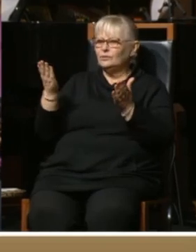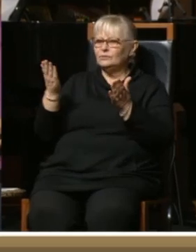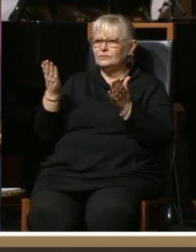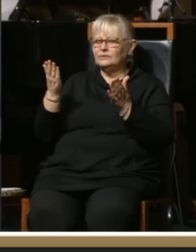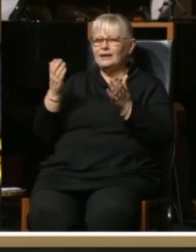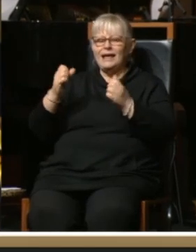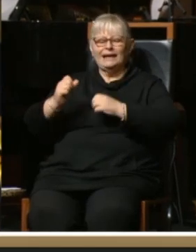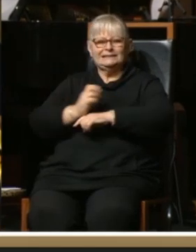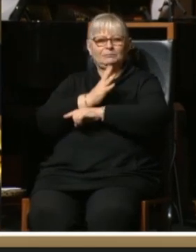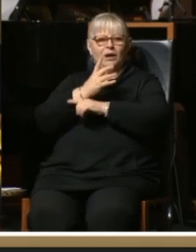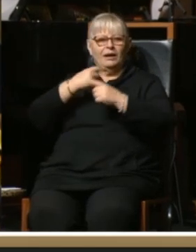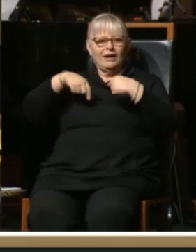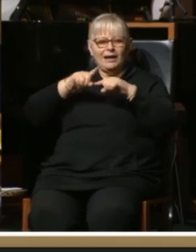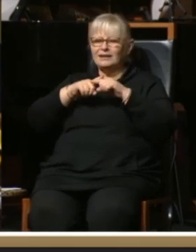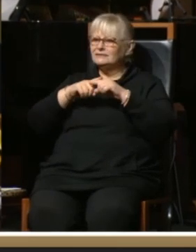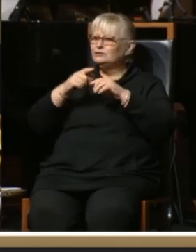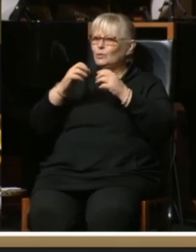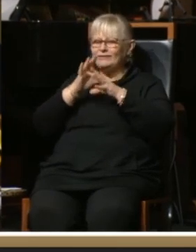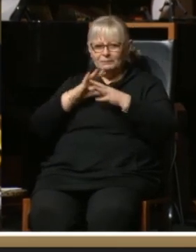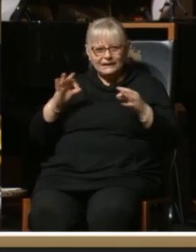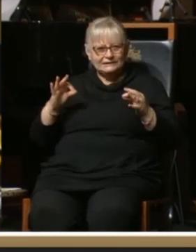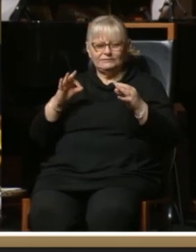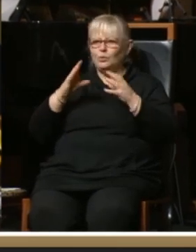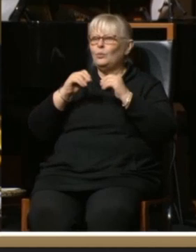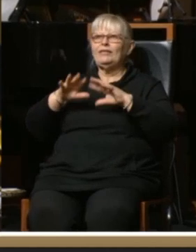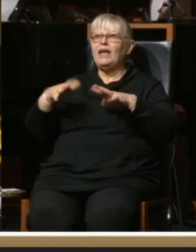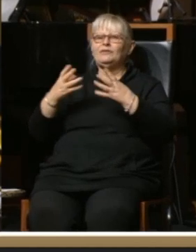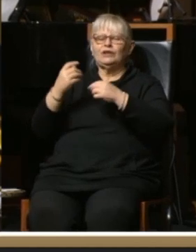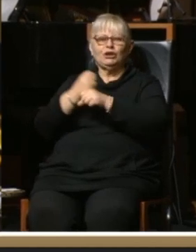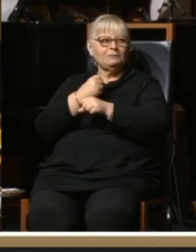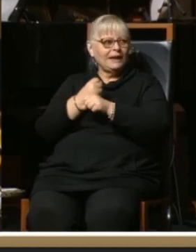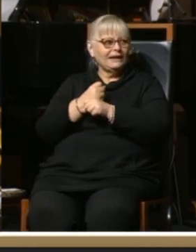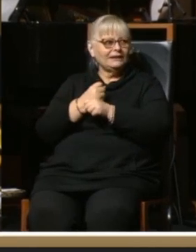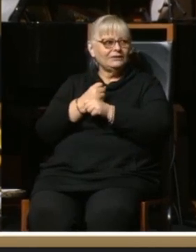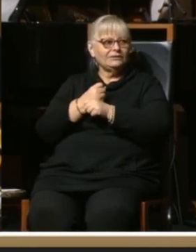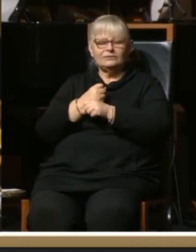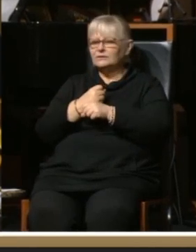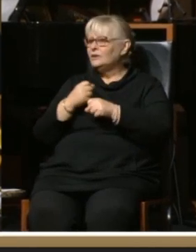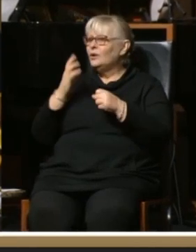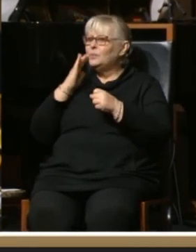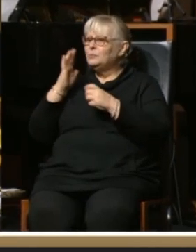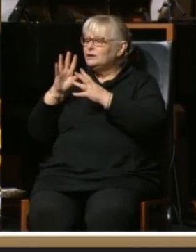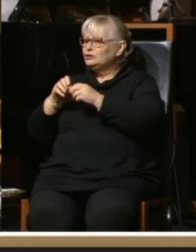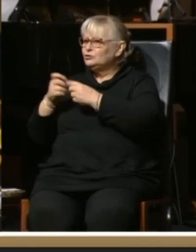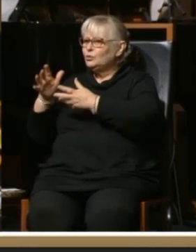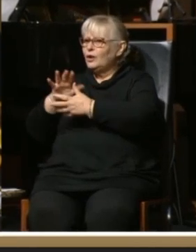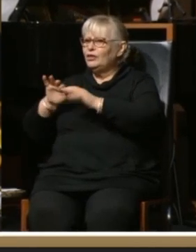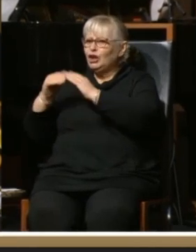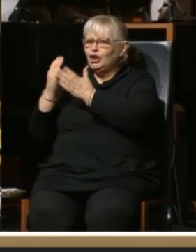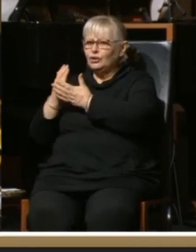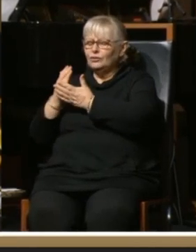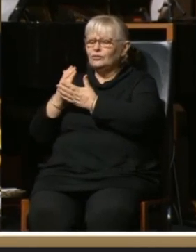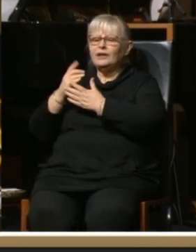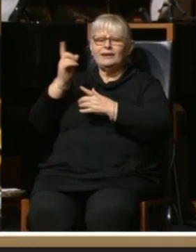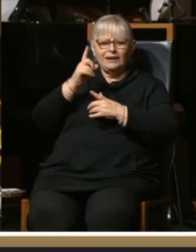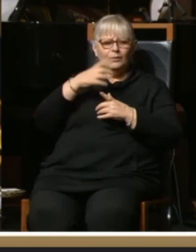inspire us to make peace with your creation. Where now we destroy the earth, may we protect and